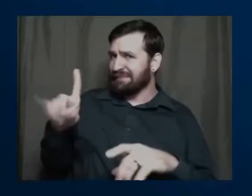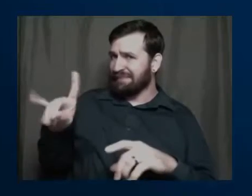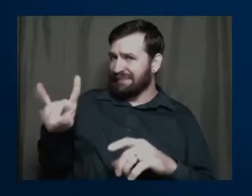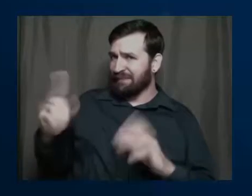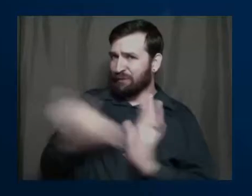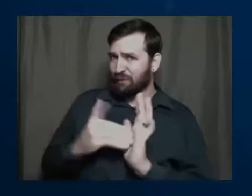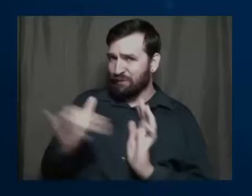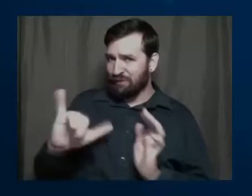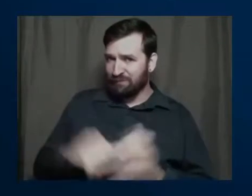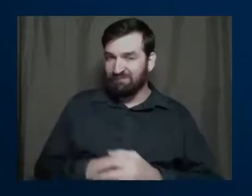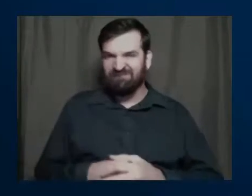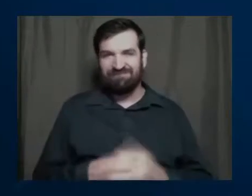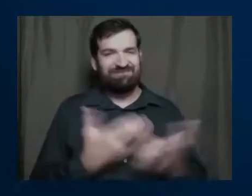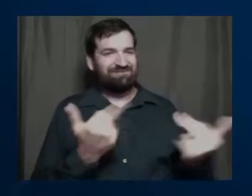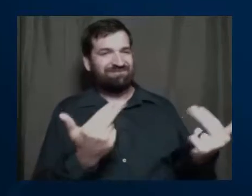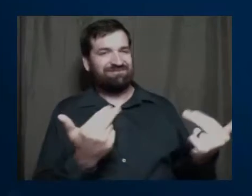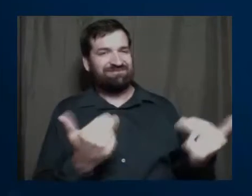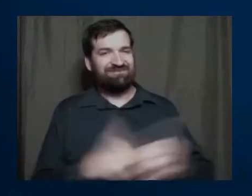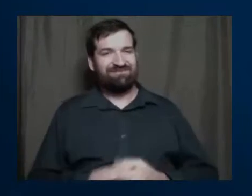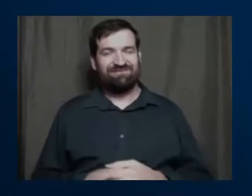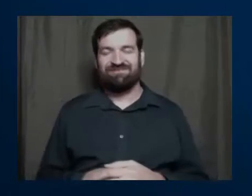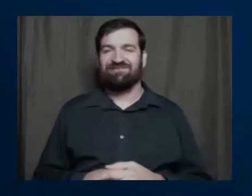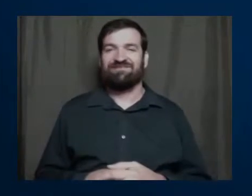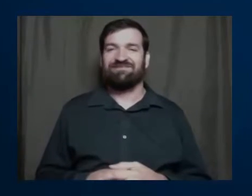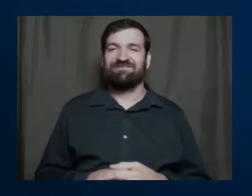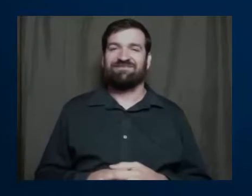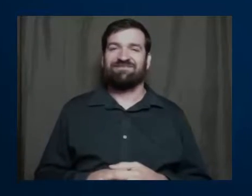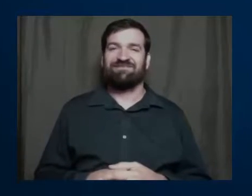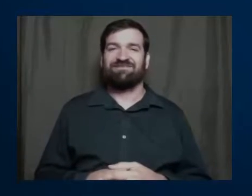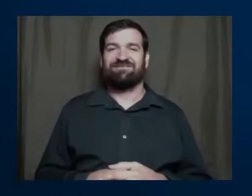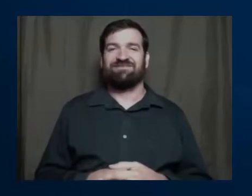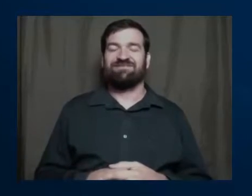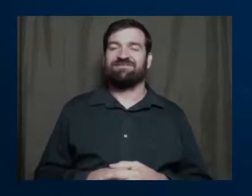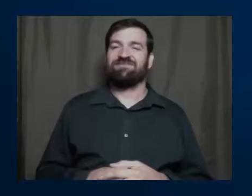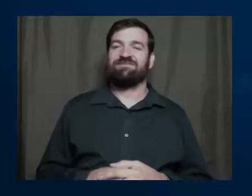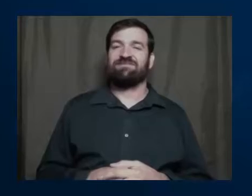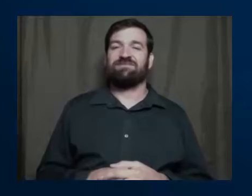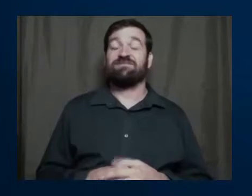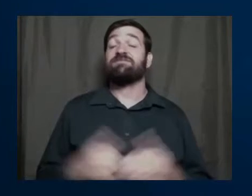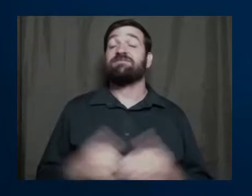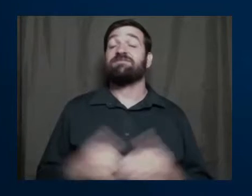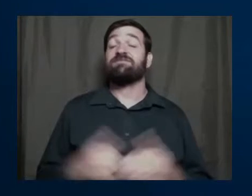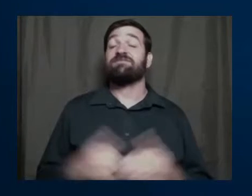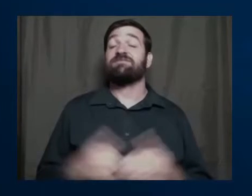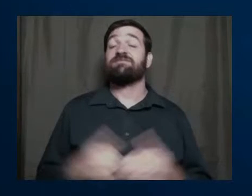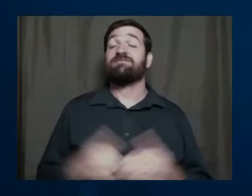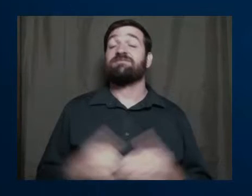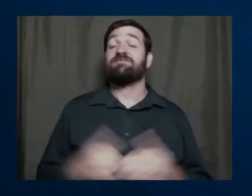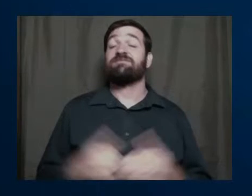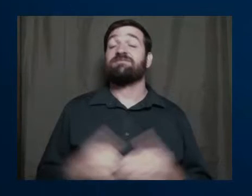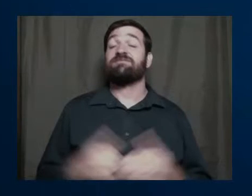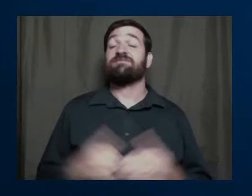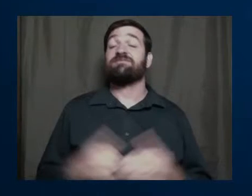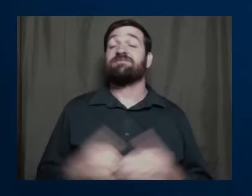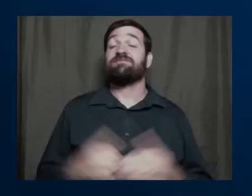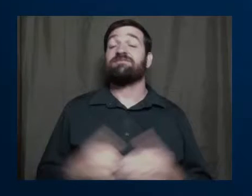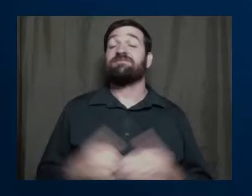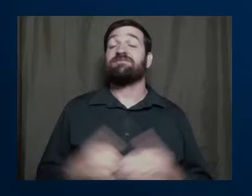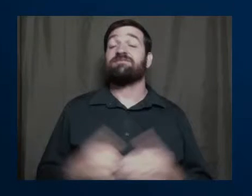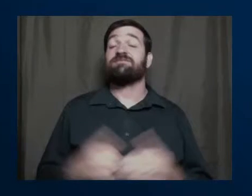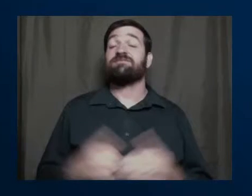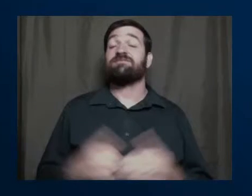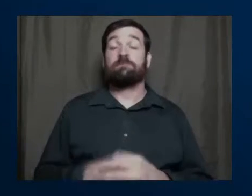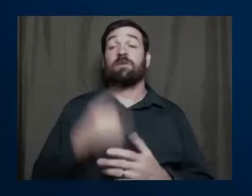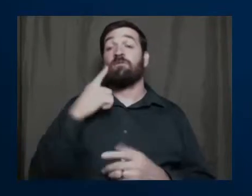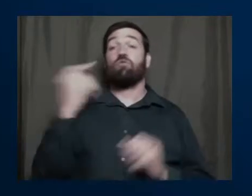Yeah, and they're doing good. Confirms nor denies. Okay, I have a question for all doctors. So just quick round, if you will. We're going to get